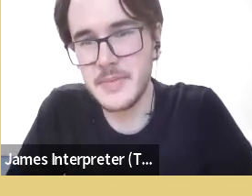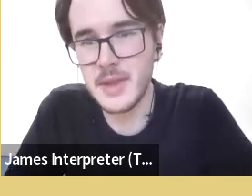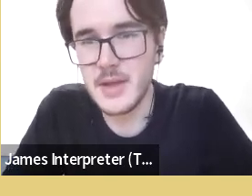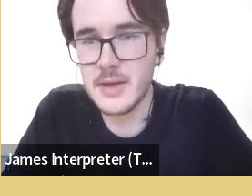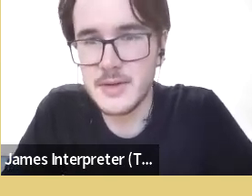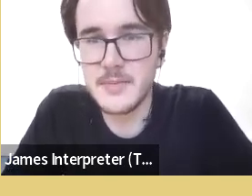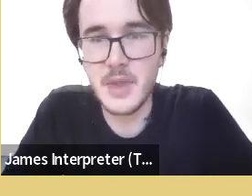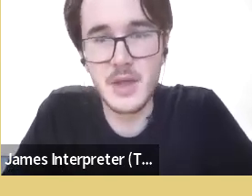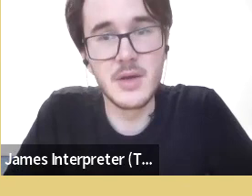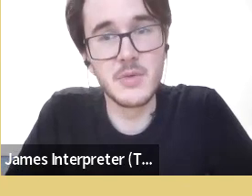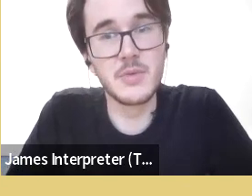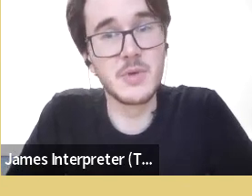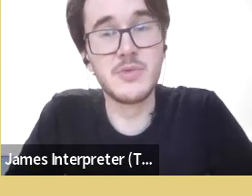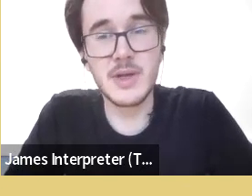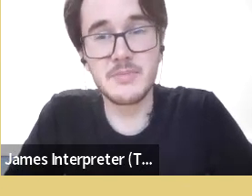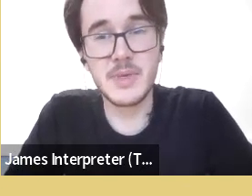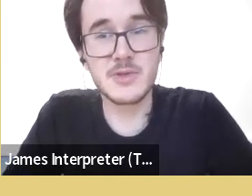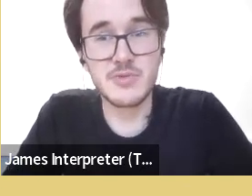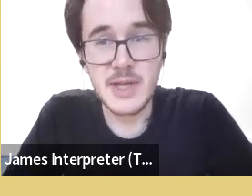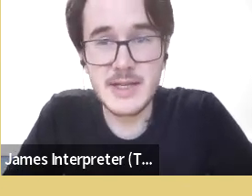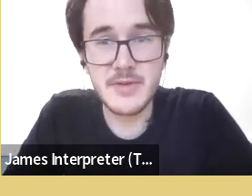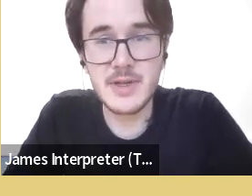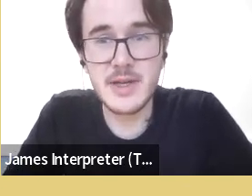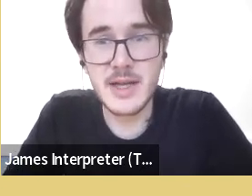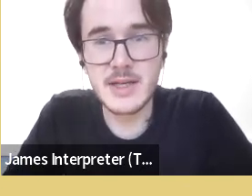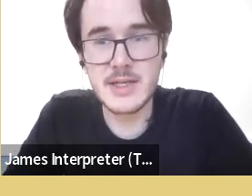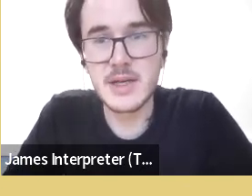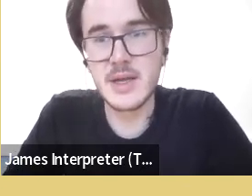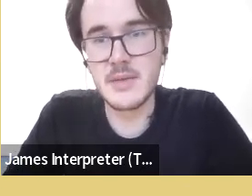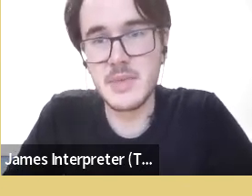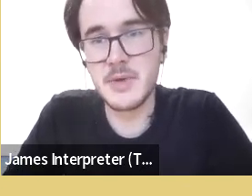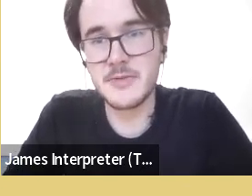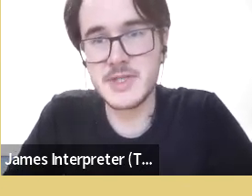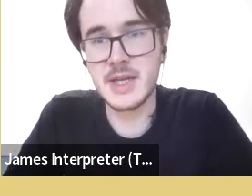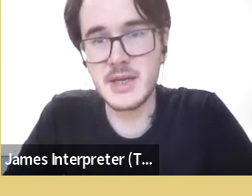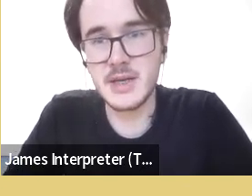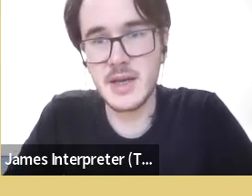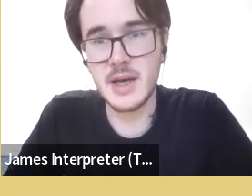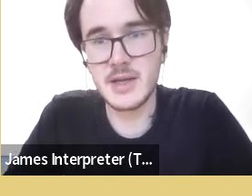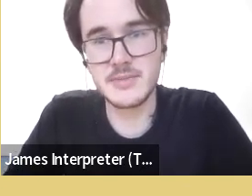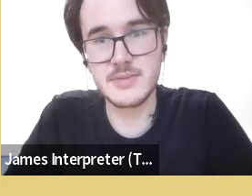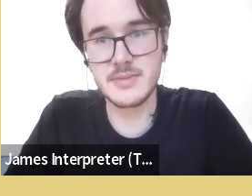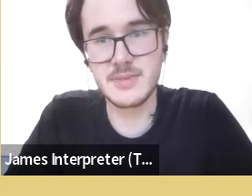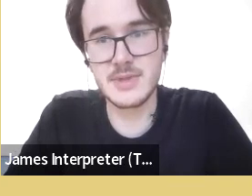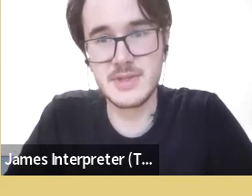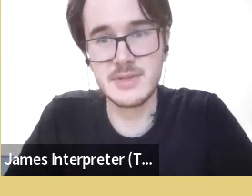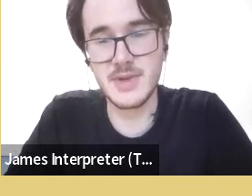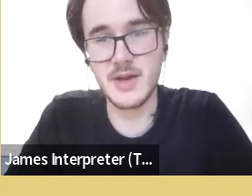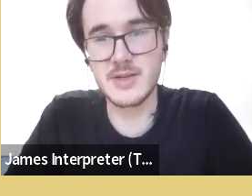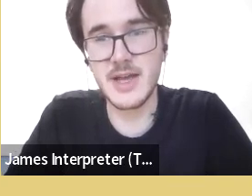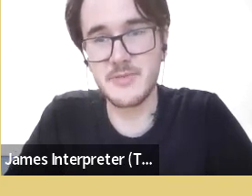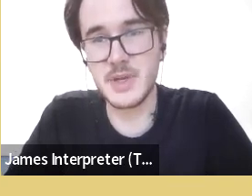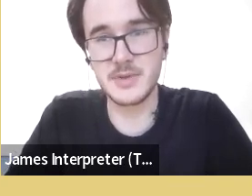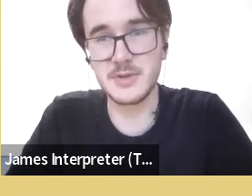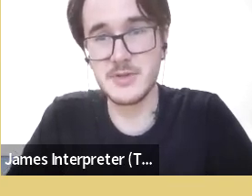communicate. Where BSL is really different than English. Maybe you've seen